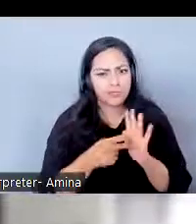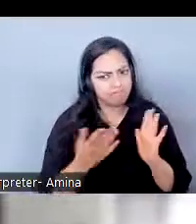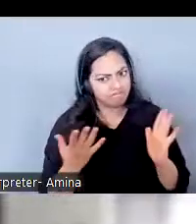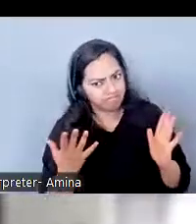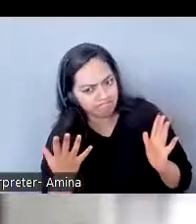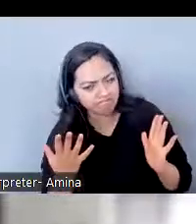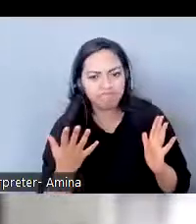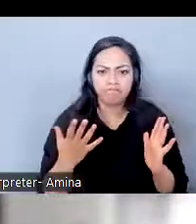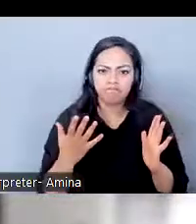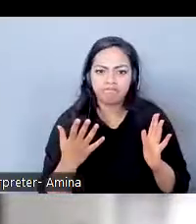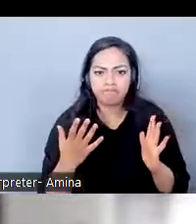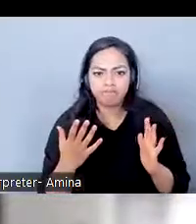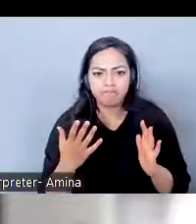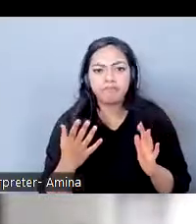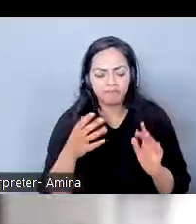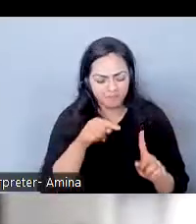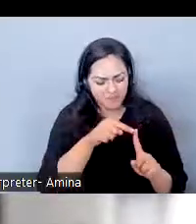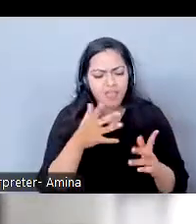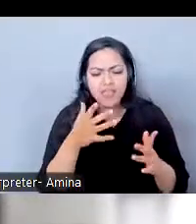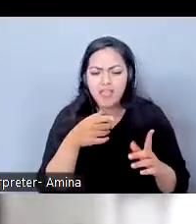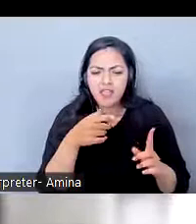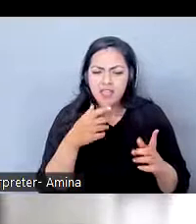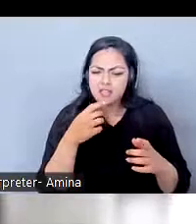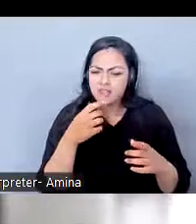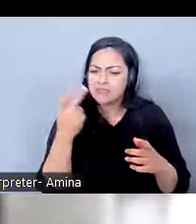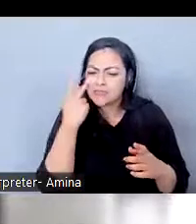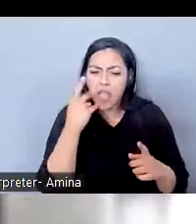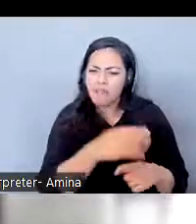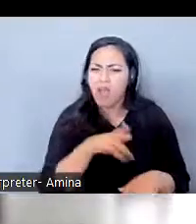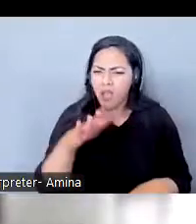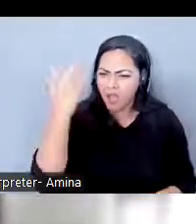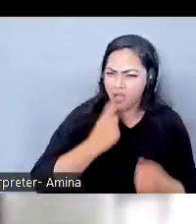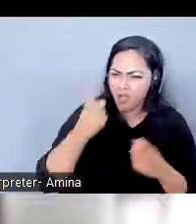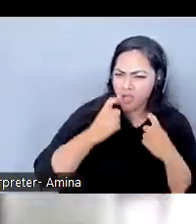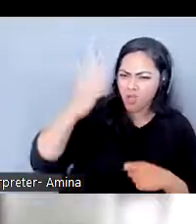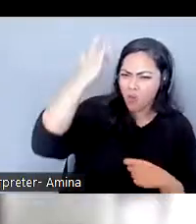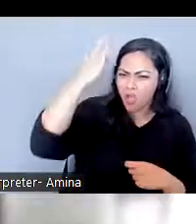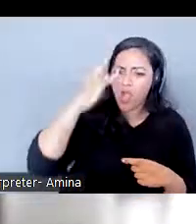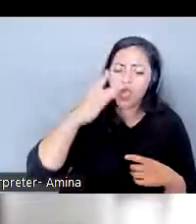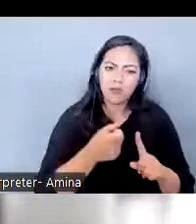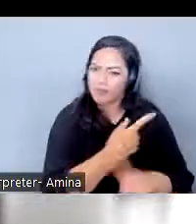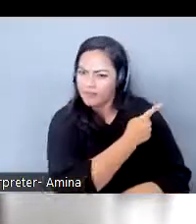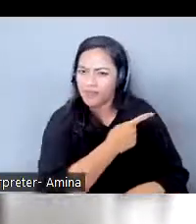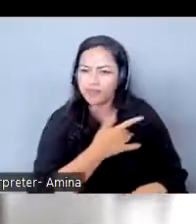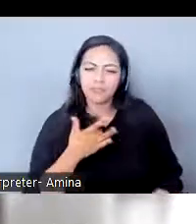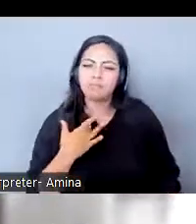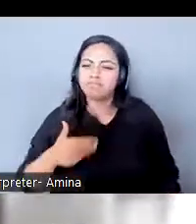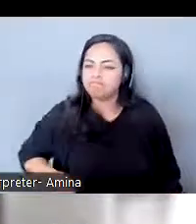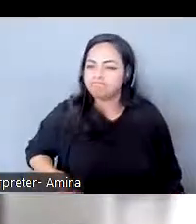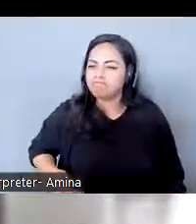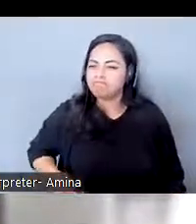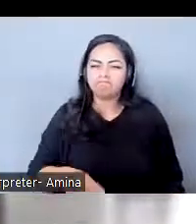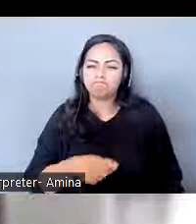could you tell me? I just need to know this for sure. I need to make sure it's you. If the person's continuously trying to derail that or try to go off track of that